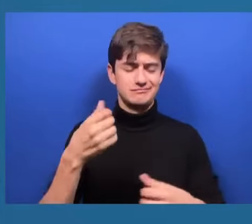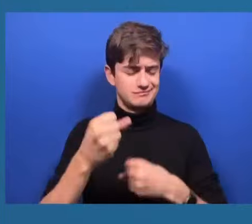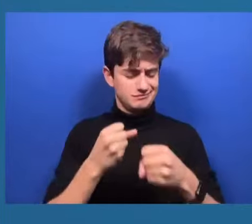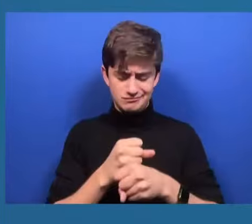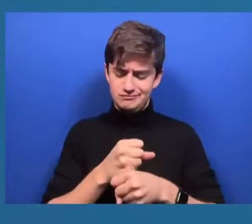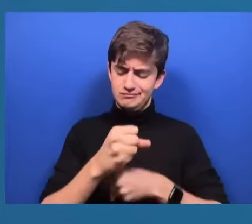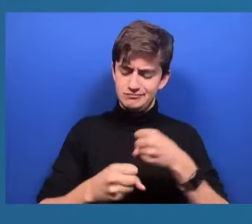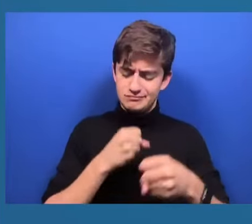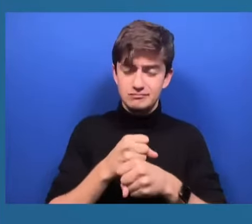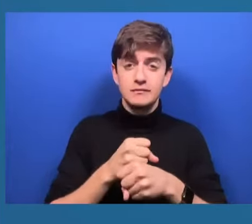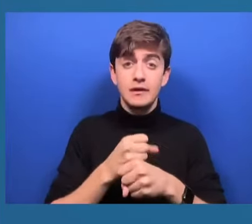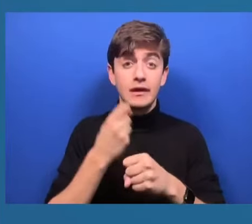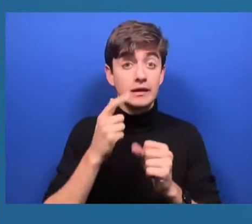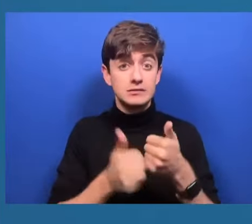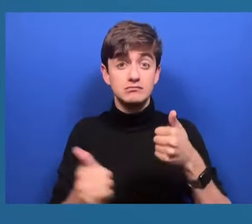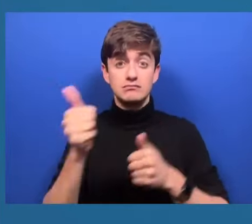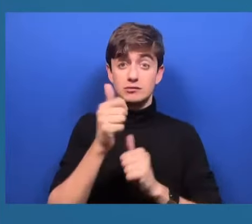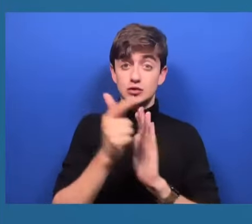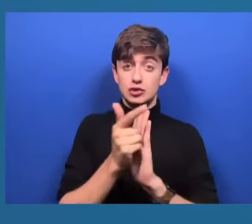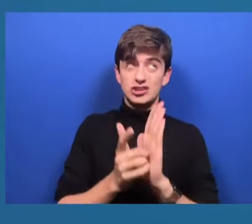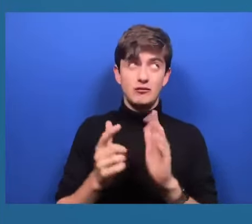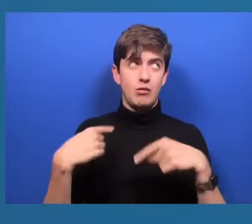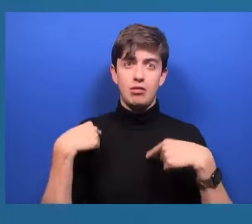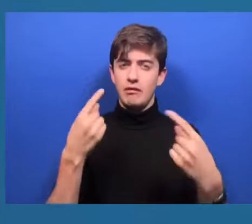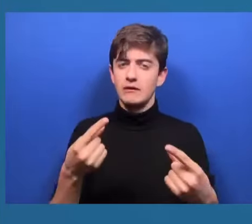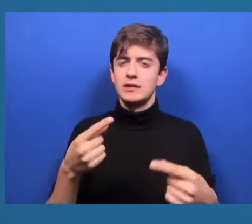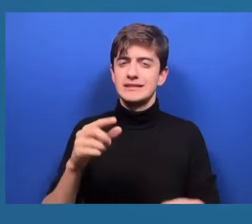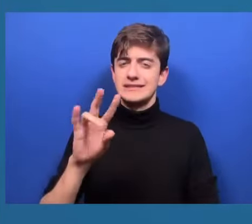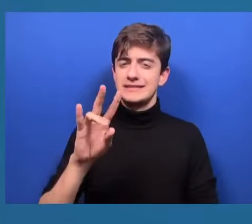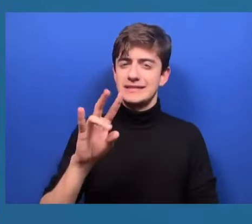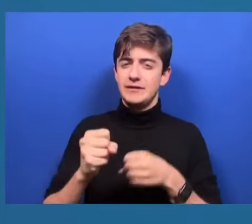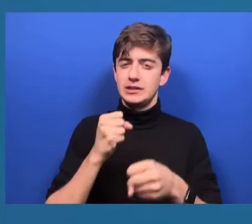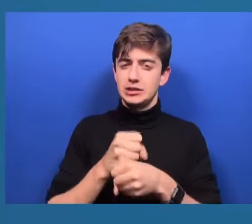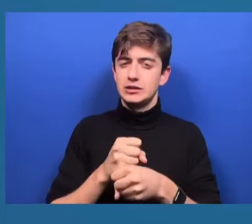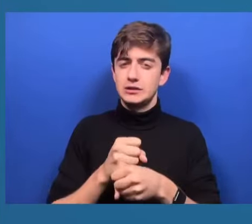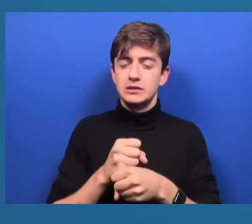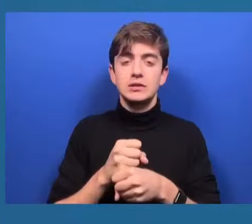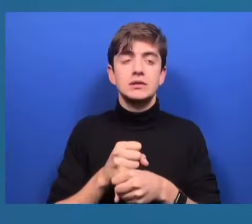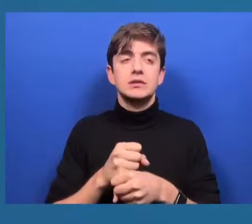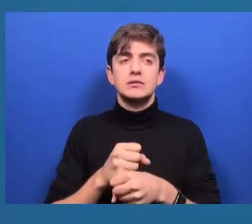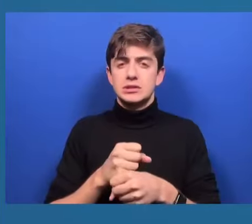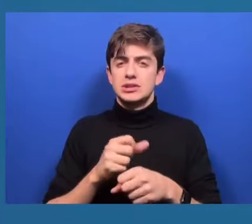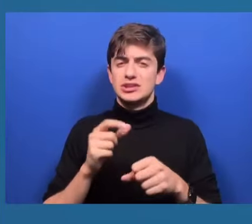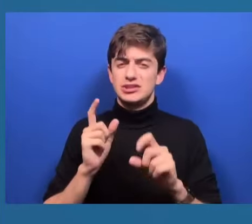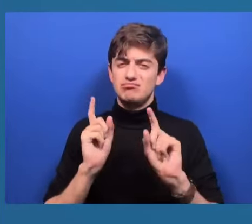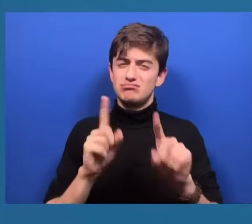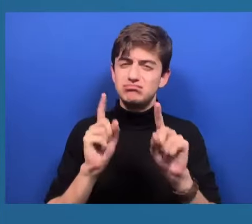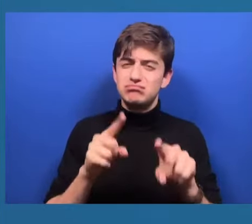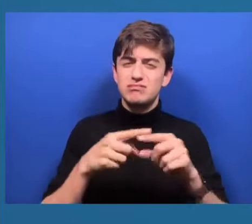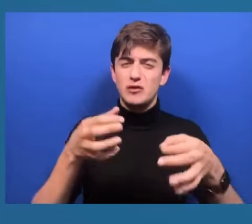for 7 years. And she has gone in to courtrooms